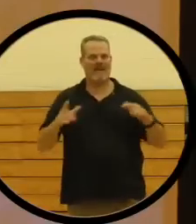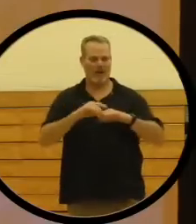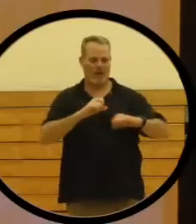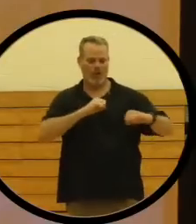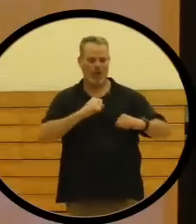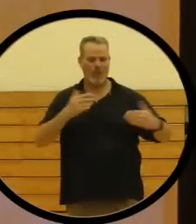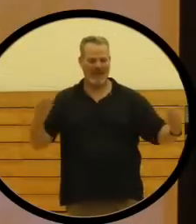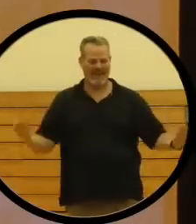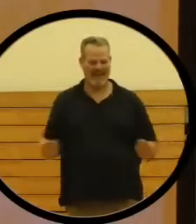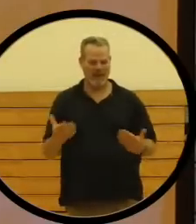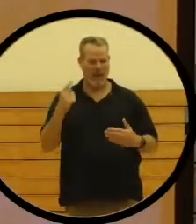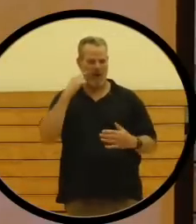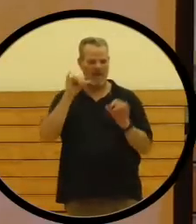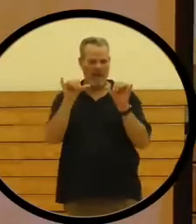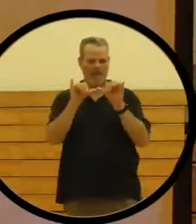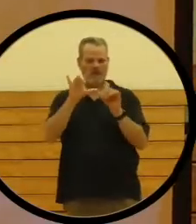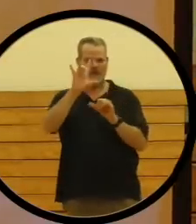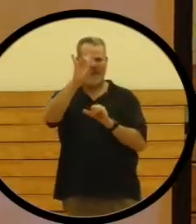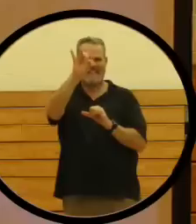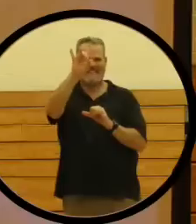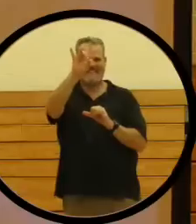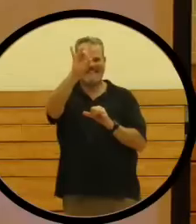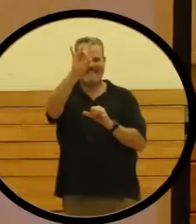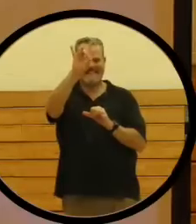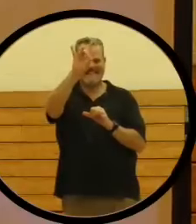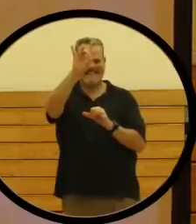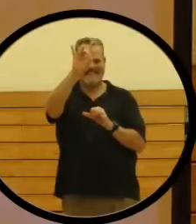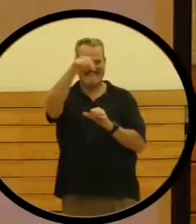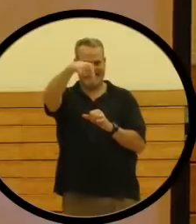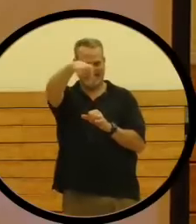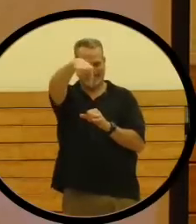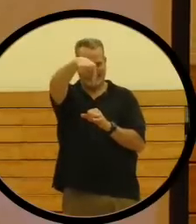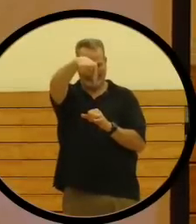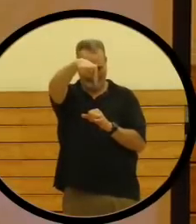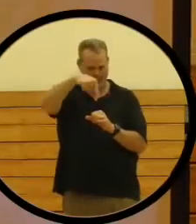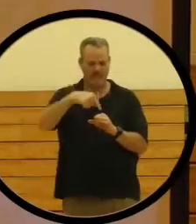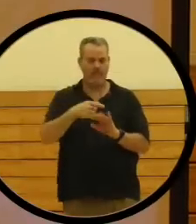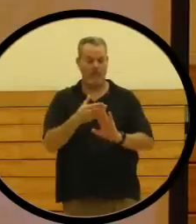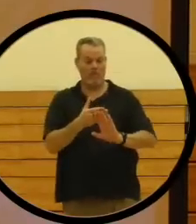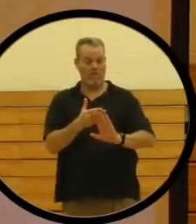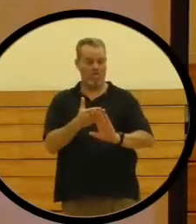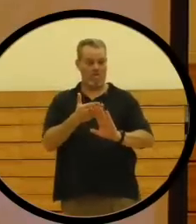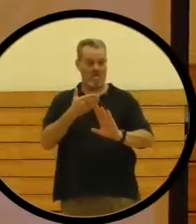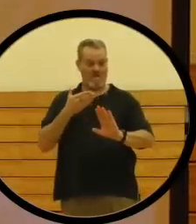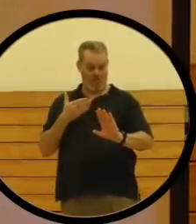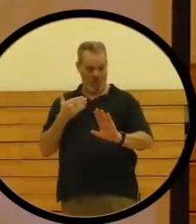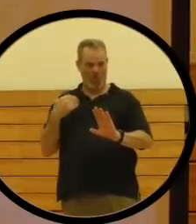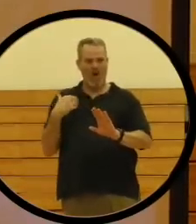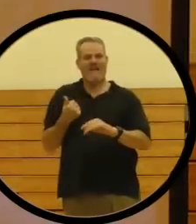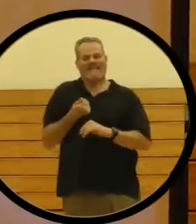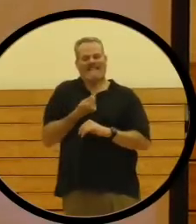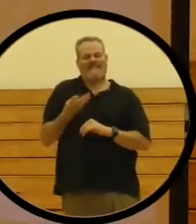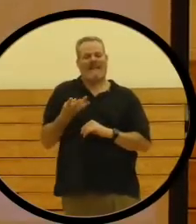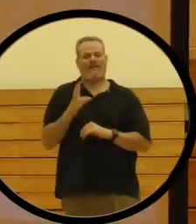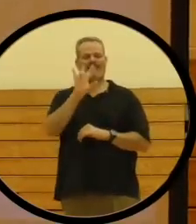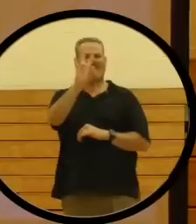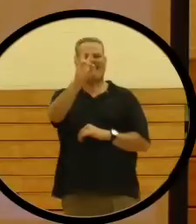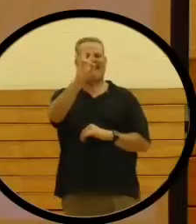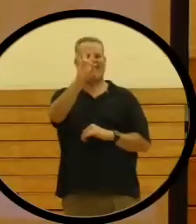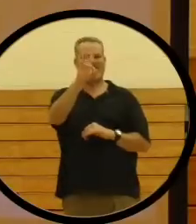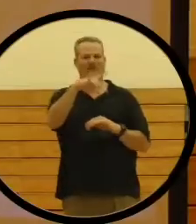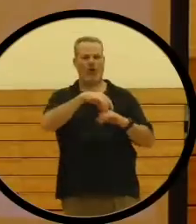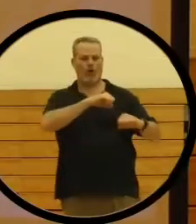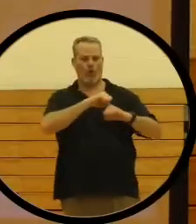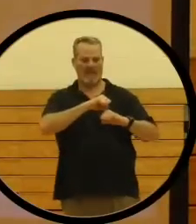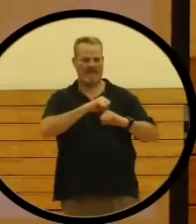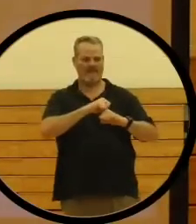was probably a magnitude 8 earthquake. And it was preceded by a pair of magnitude 7 earthquakes